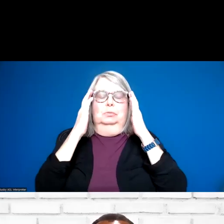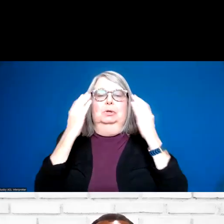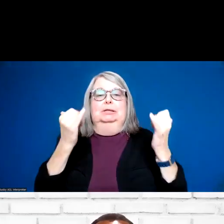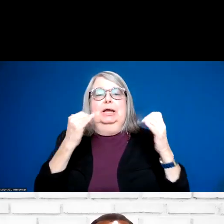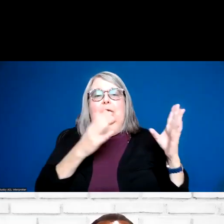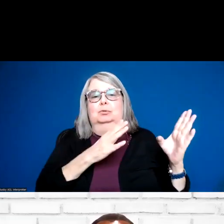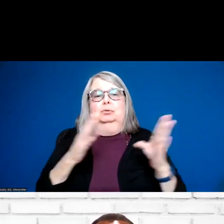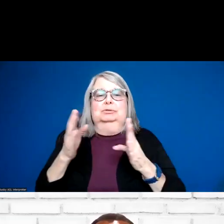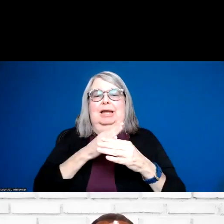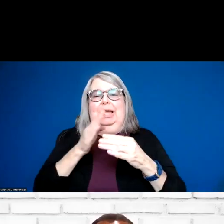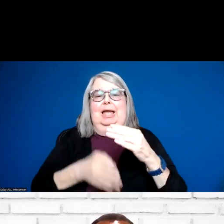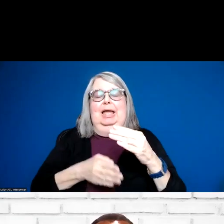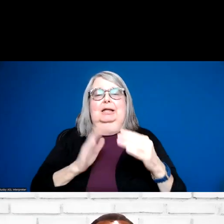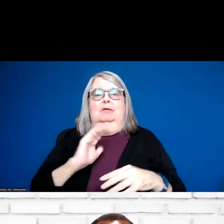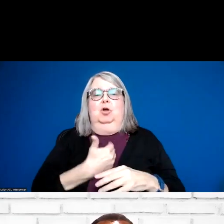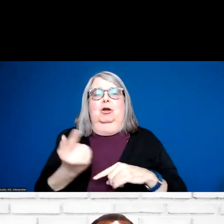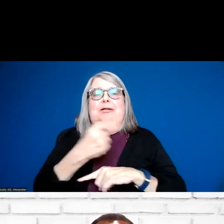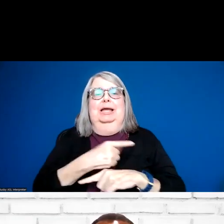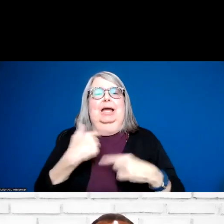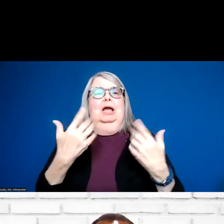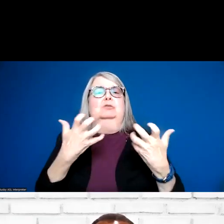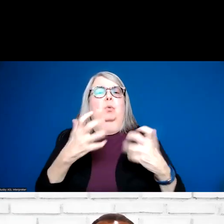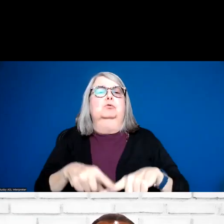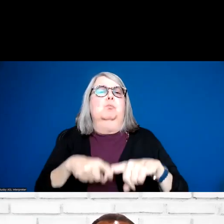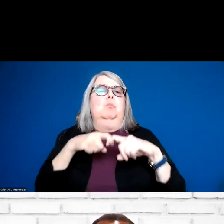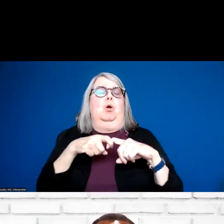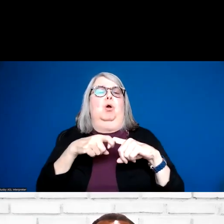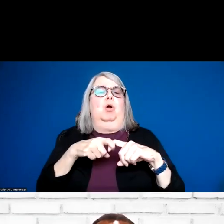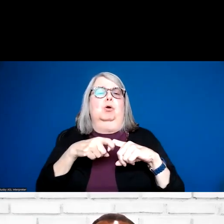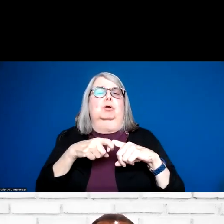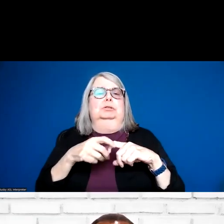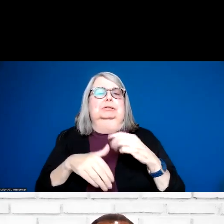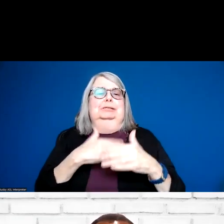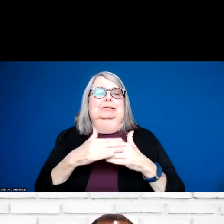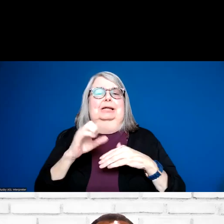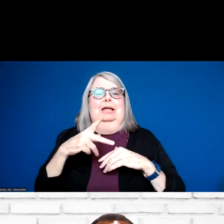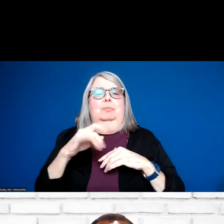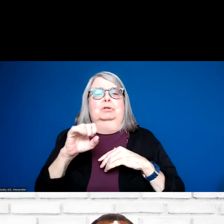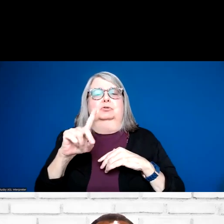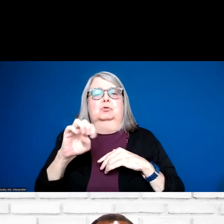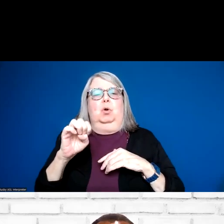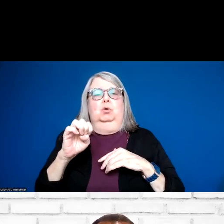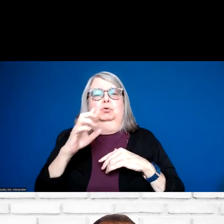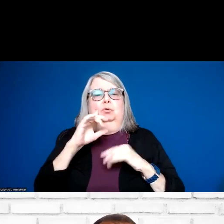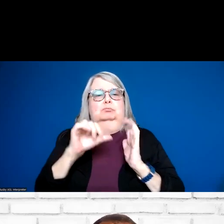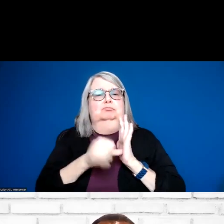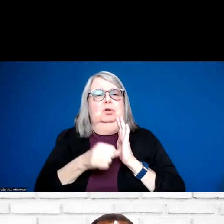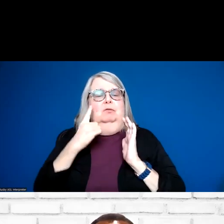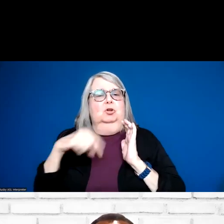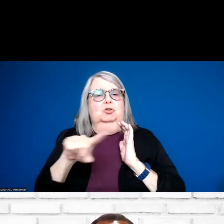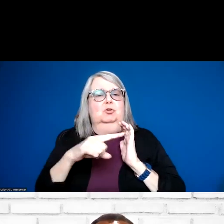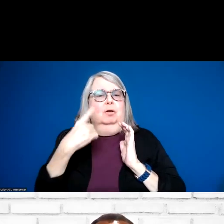towards the end of our day, I just wanted to pause on this next episode to highlight for you all. You've heard about this